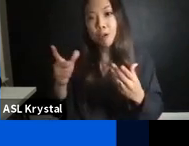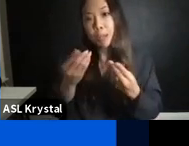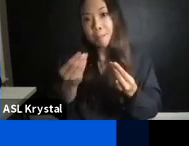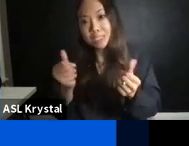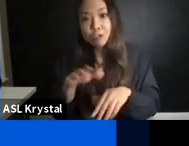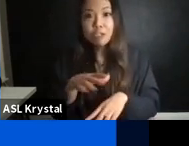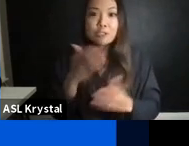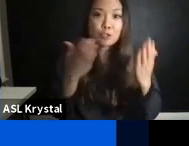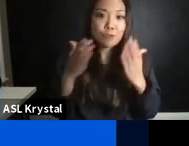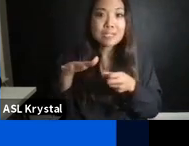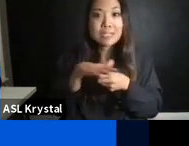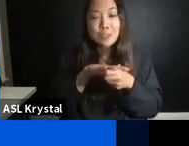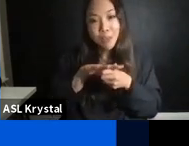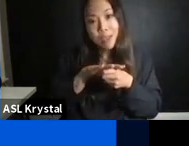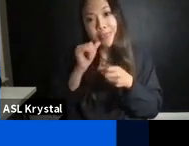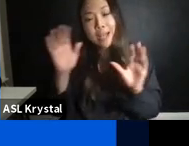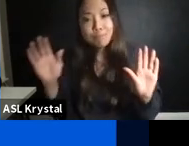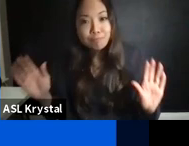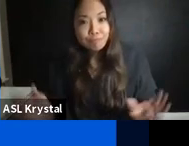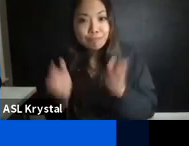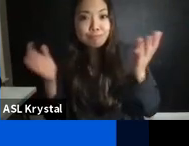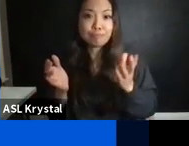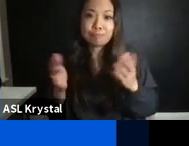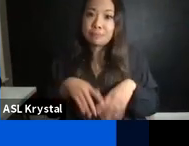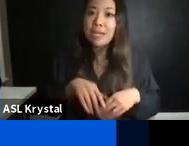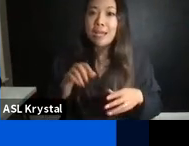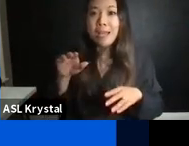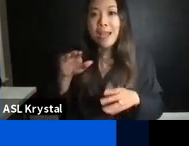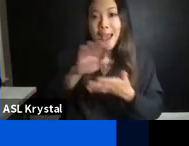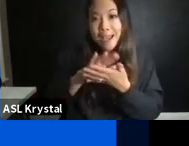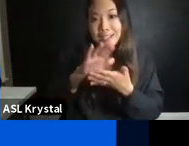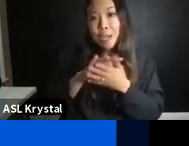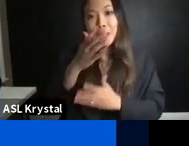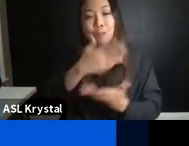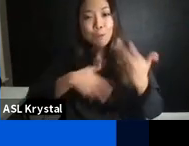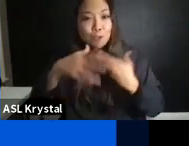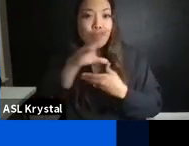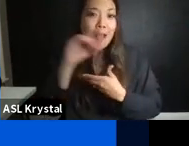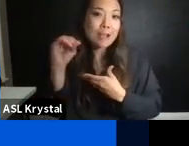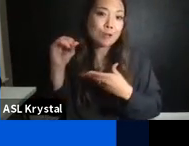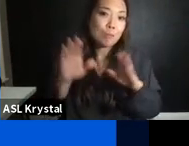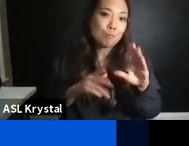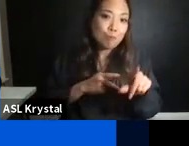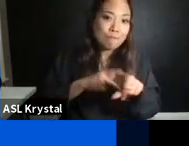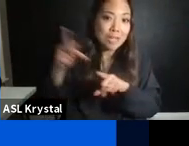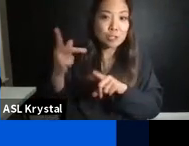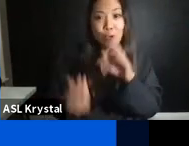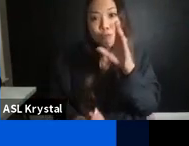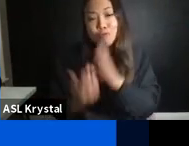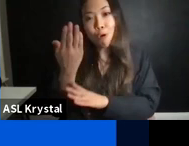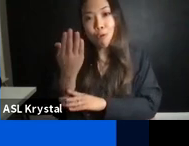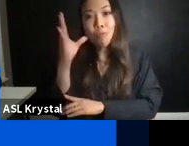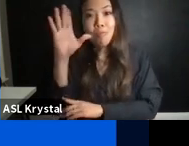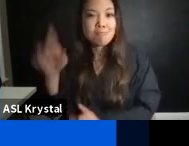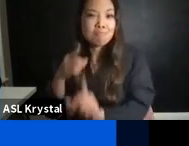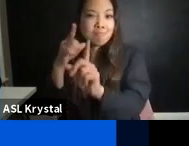academic social professional and personal growth by 2026. the plan's mission